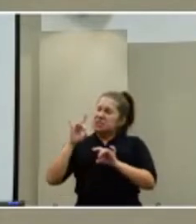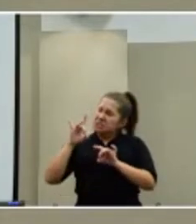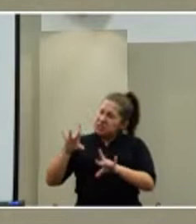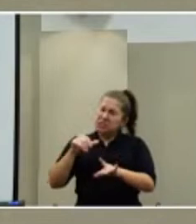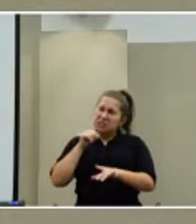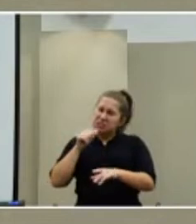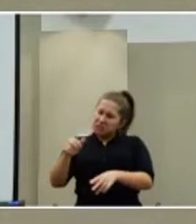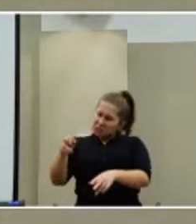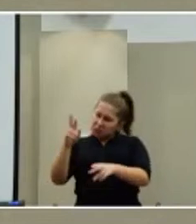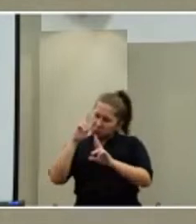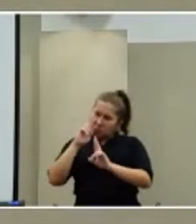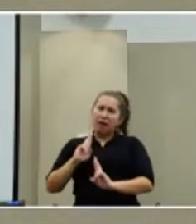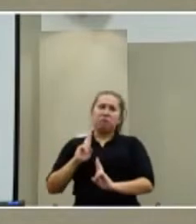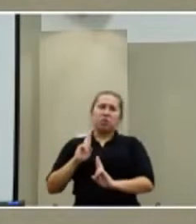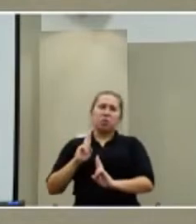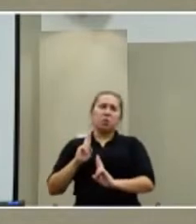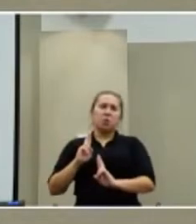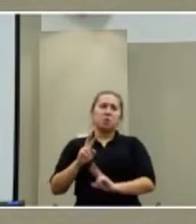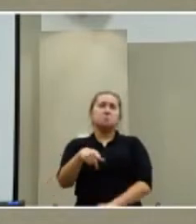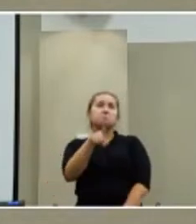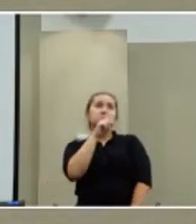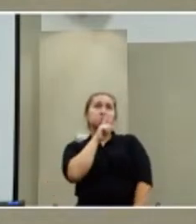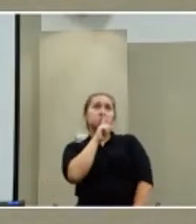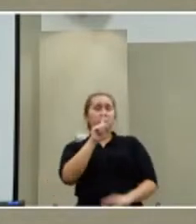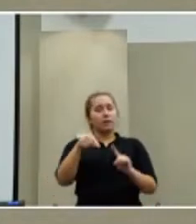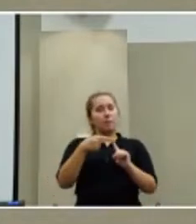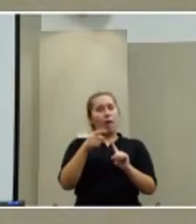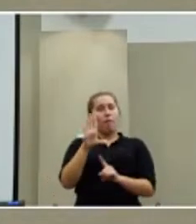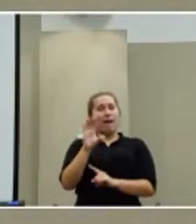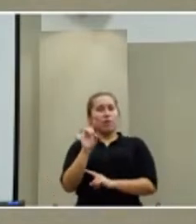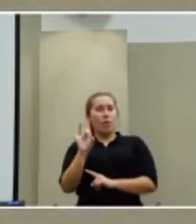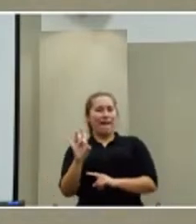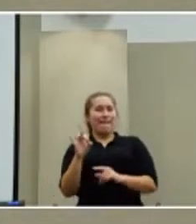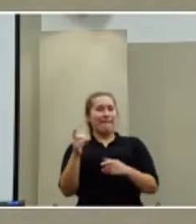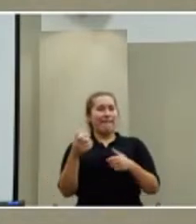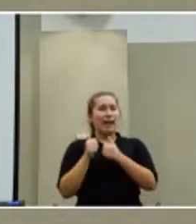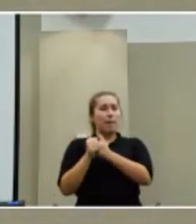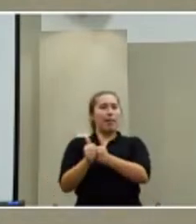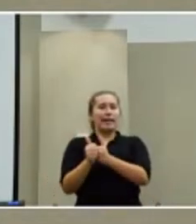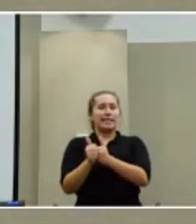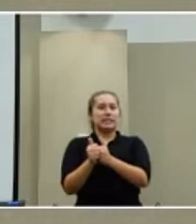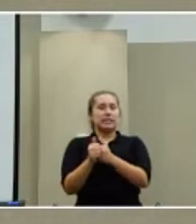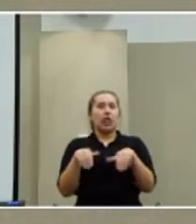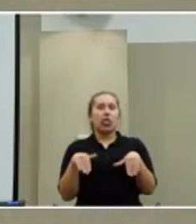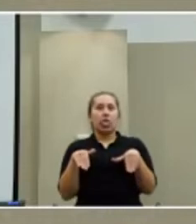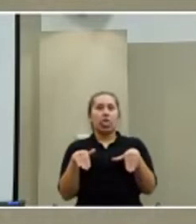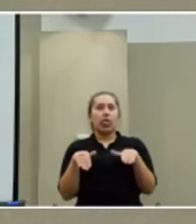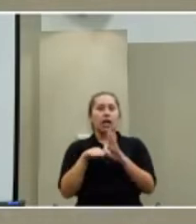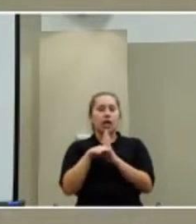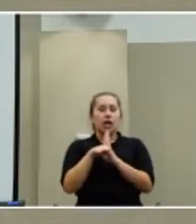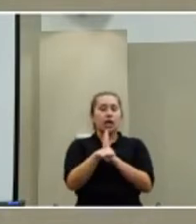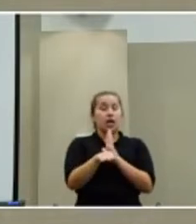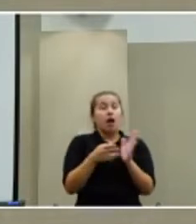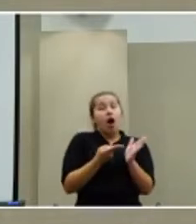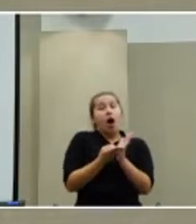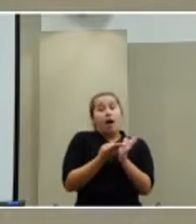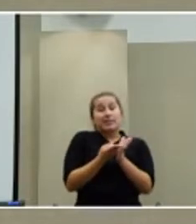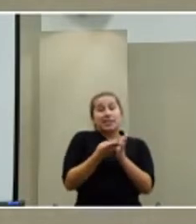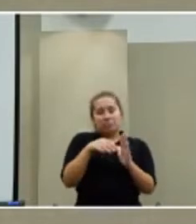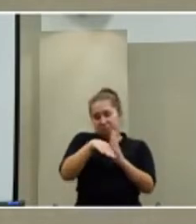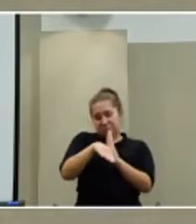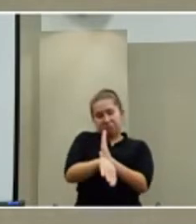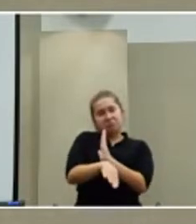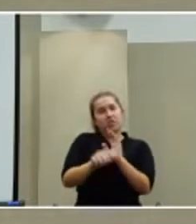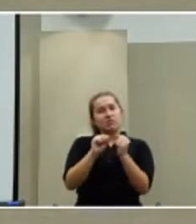disgraceful to not talk about how 508 compliance has gone almost nowhere. And frankly, we're going backwards as a